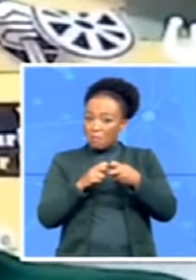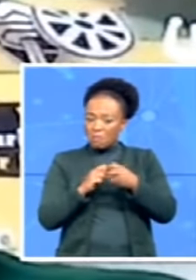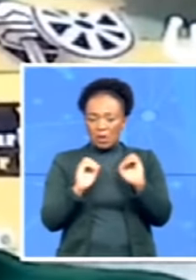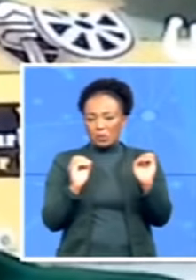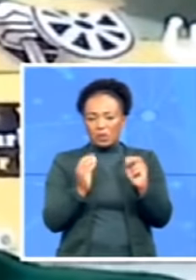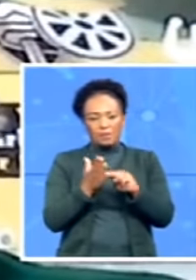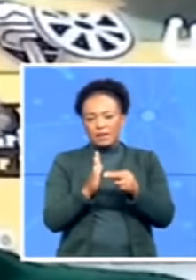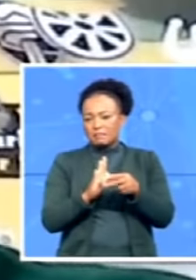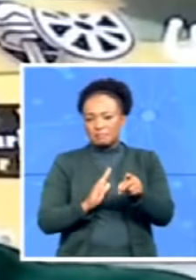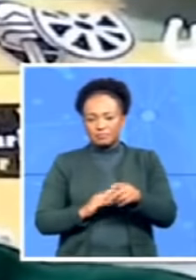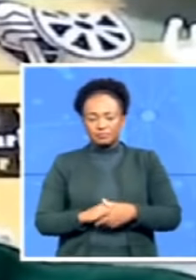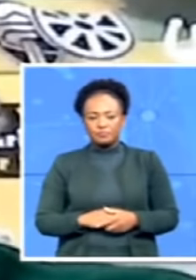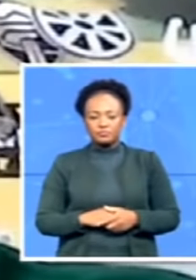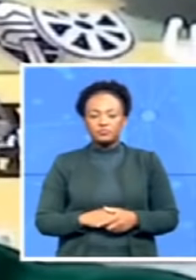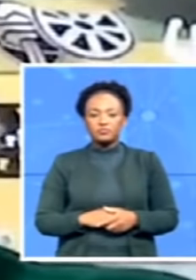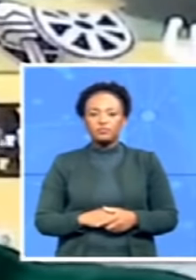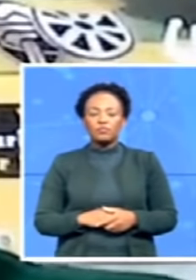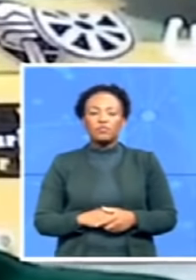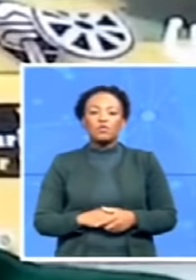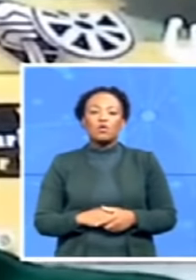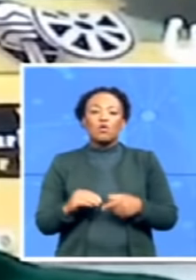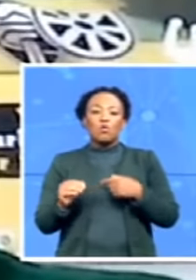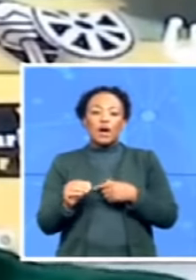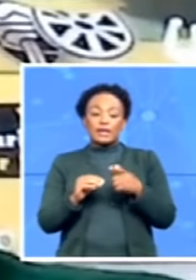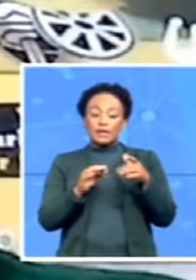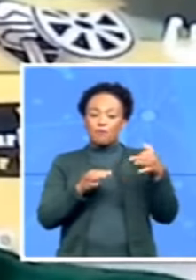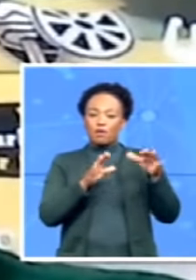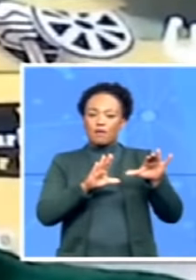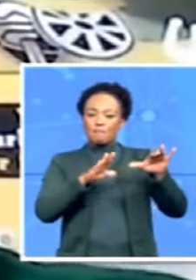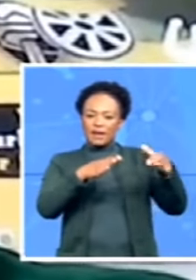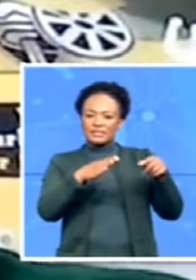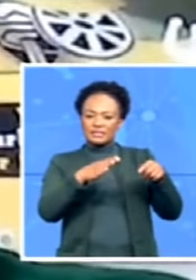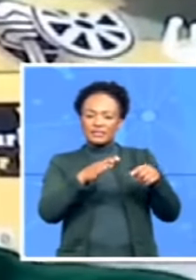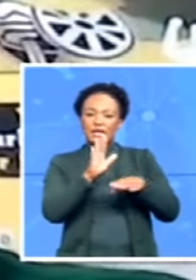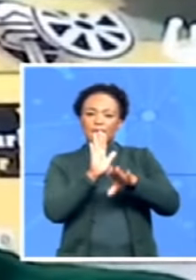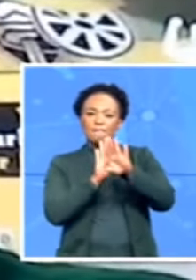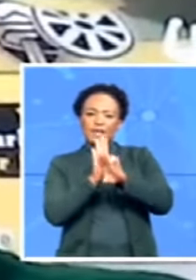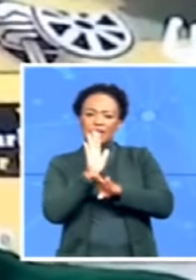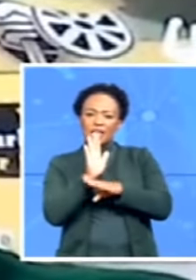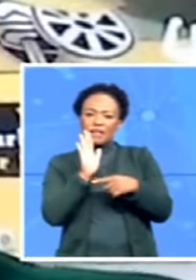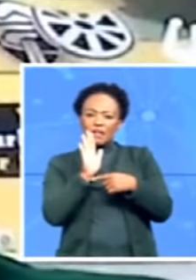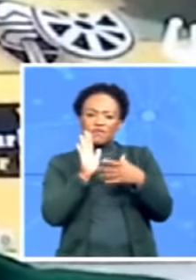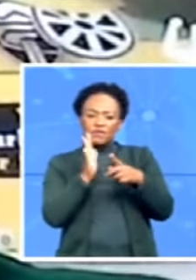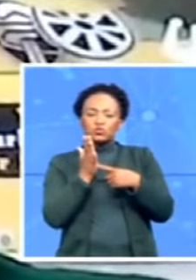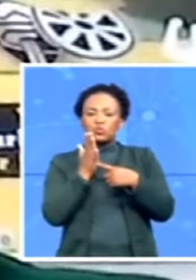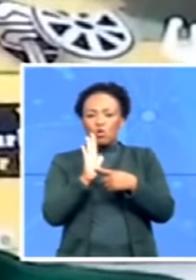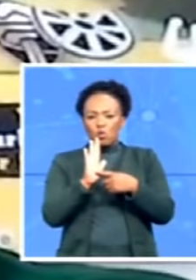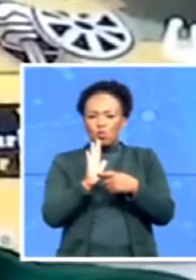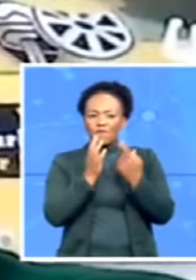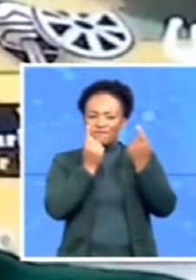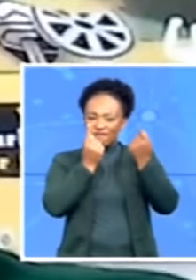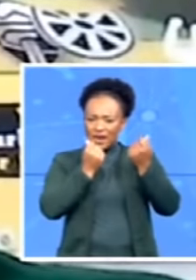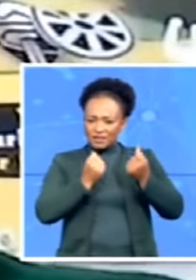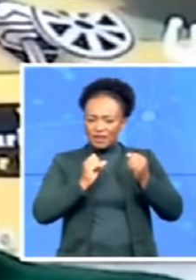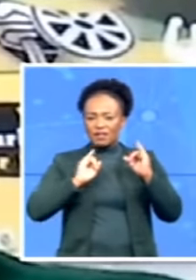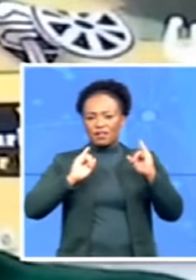is being blamed for our dire financial situation. However, we must set the record straight.